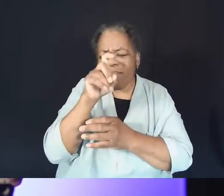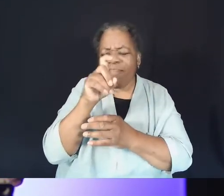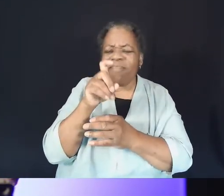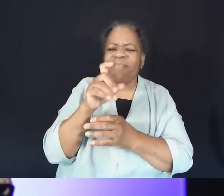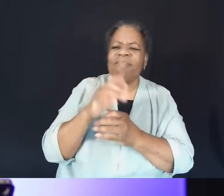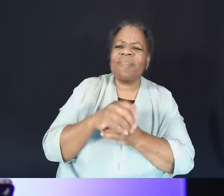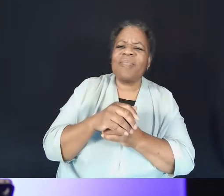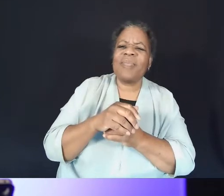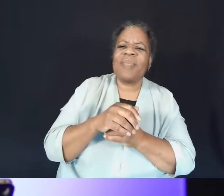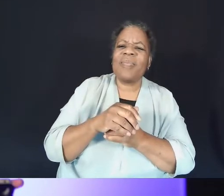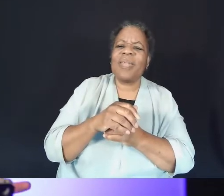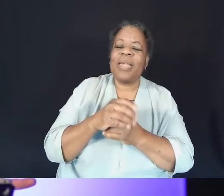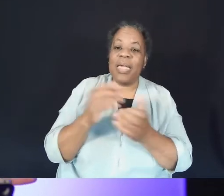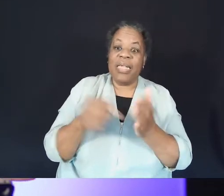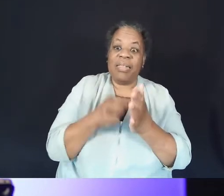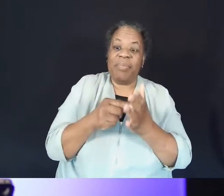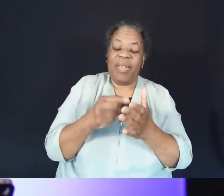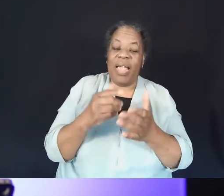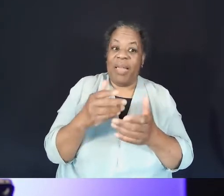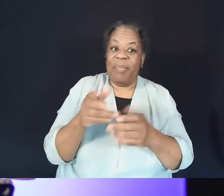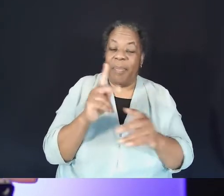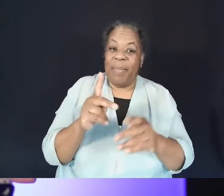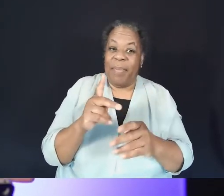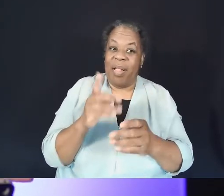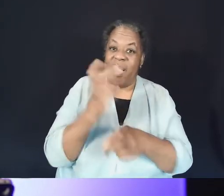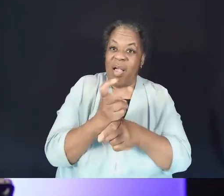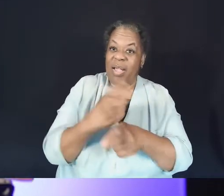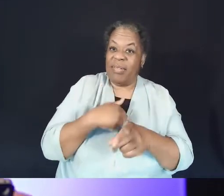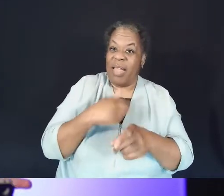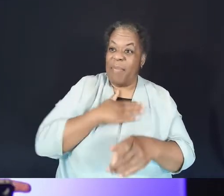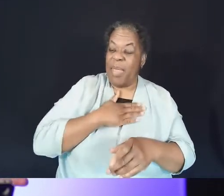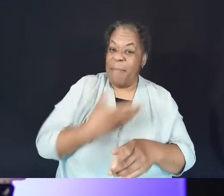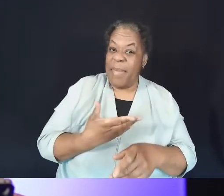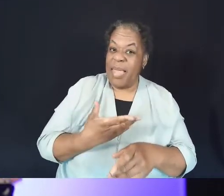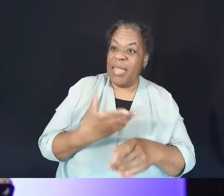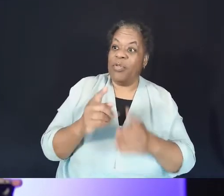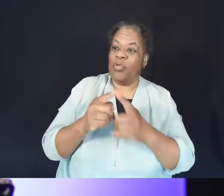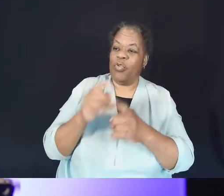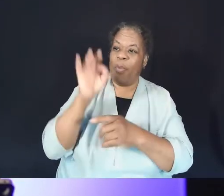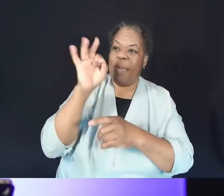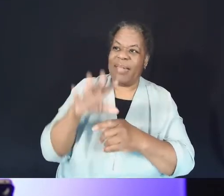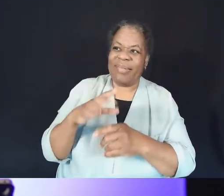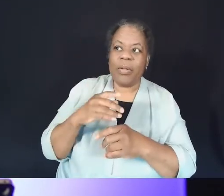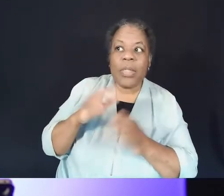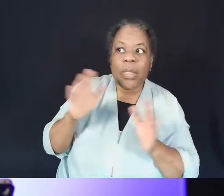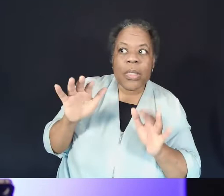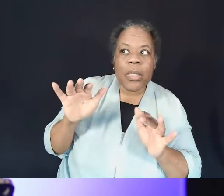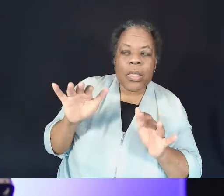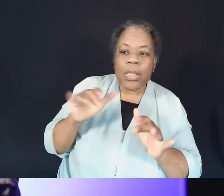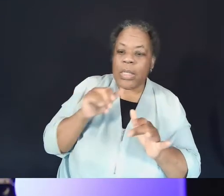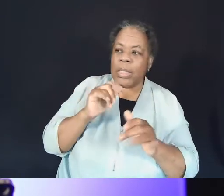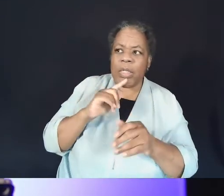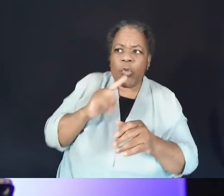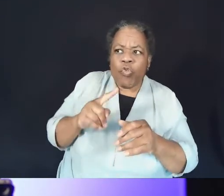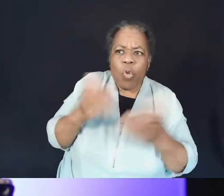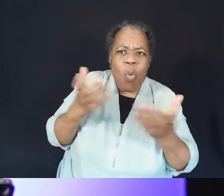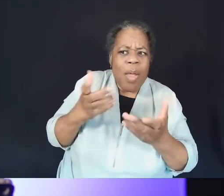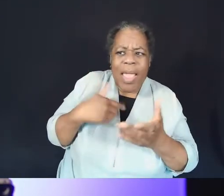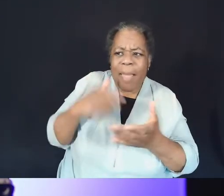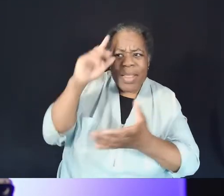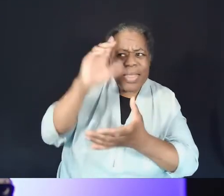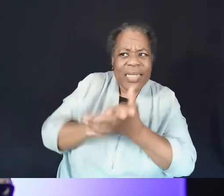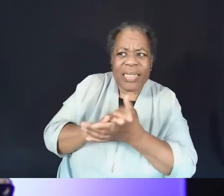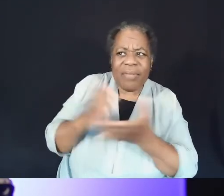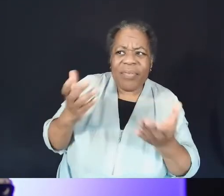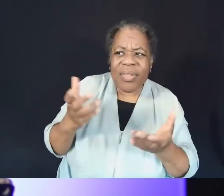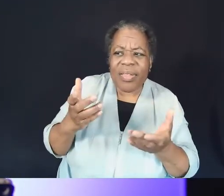pastor, I hate to say this, but I'm not really sure if I believe anymore or what I believe anymore. I